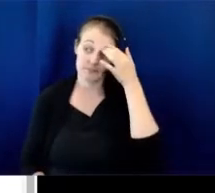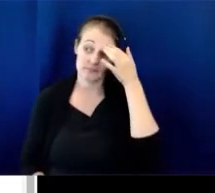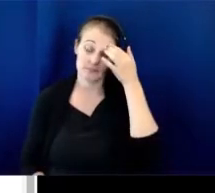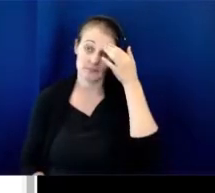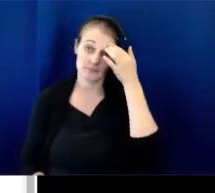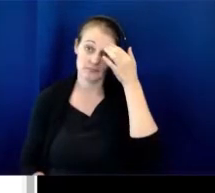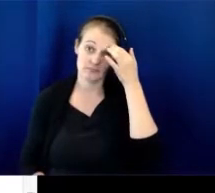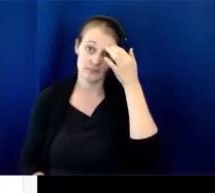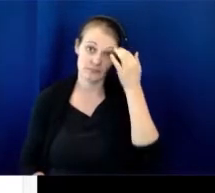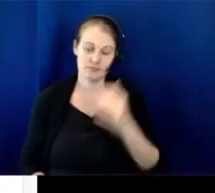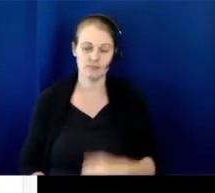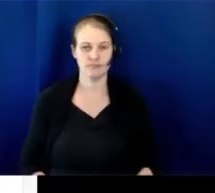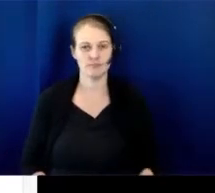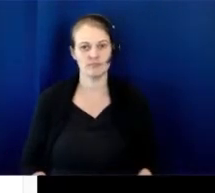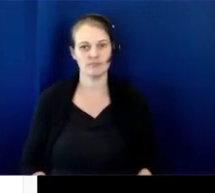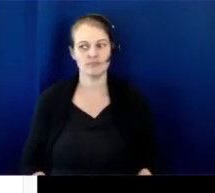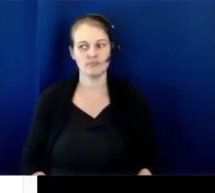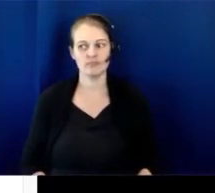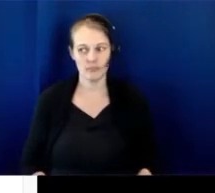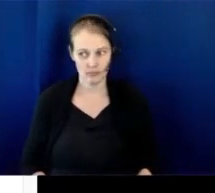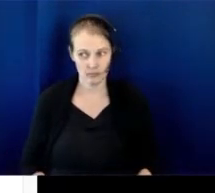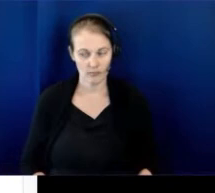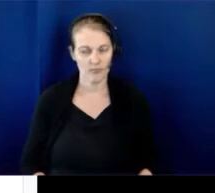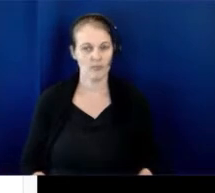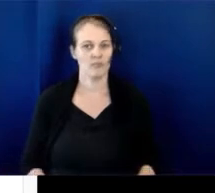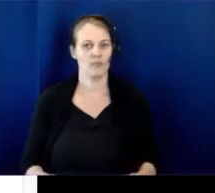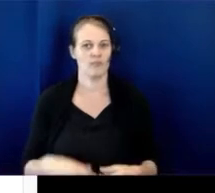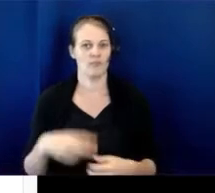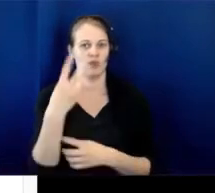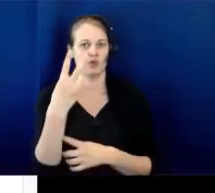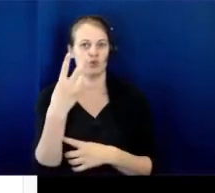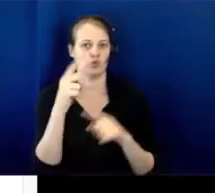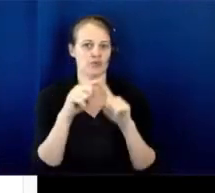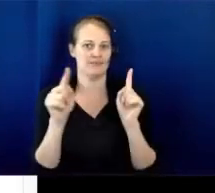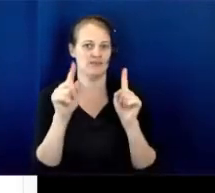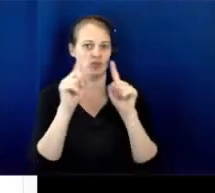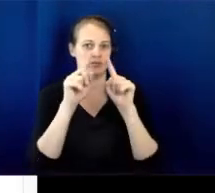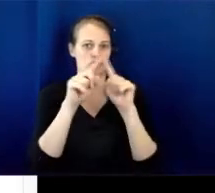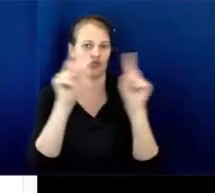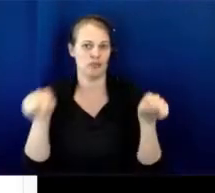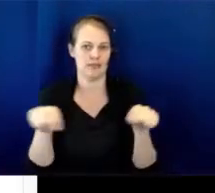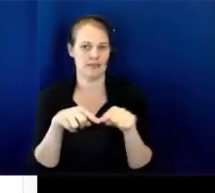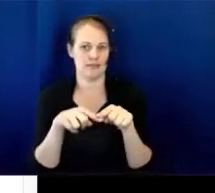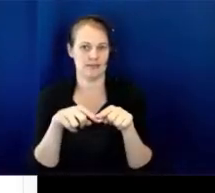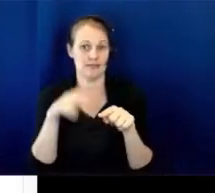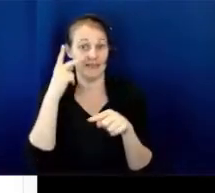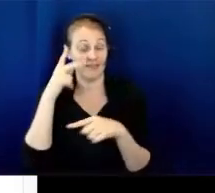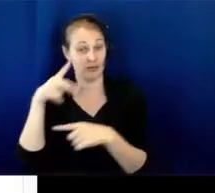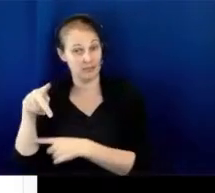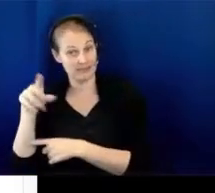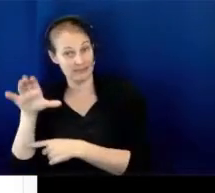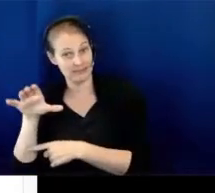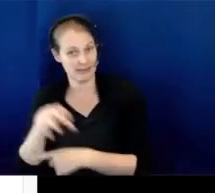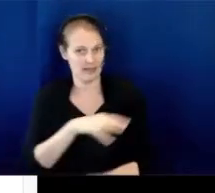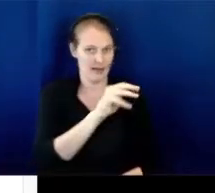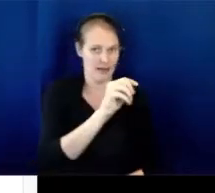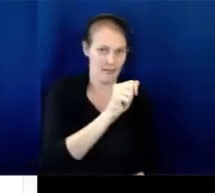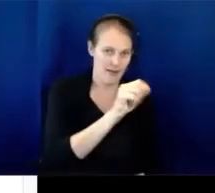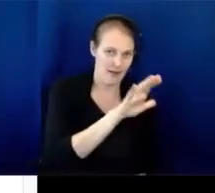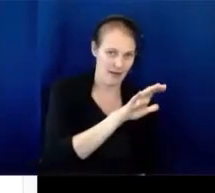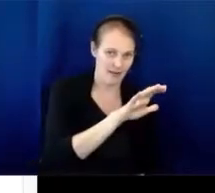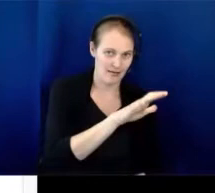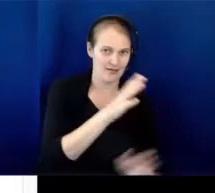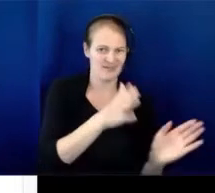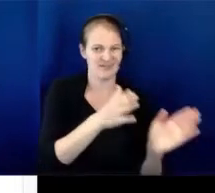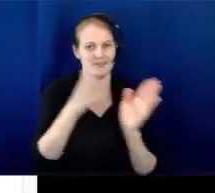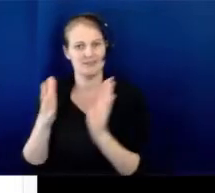Now, as I mentioned earlier, you do have two different screens if you're using a PC or a Mac. This is the PC